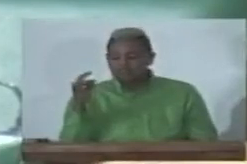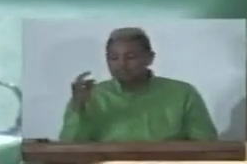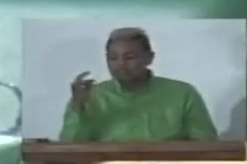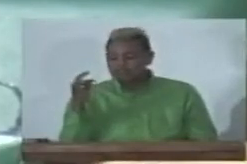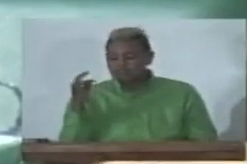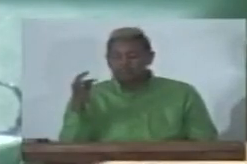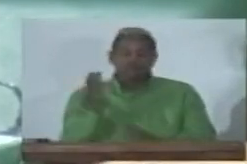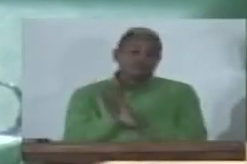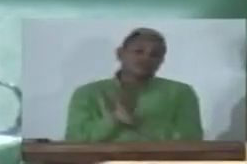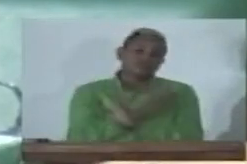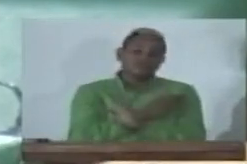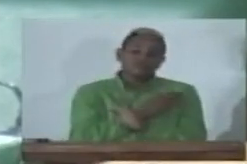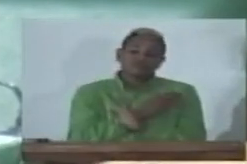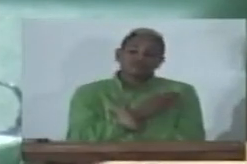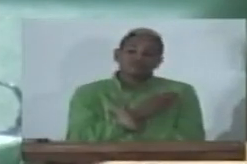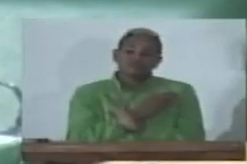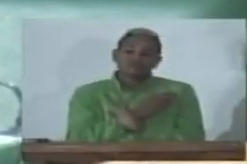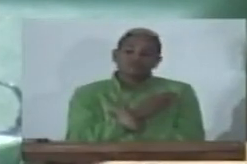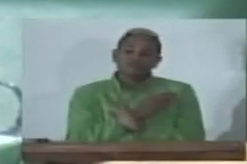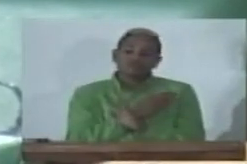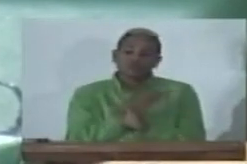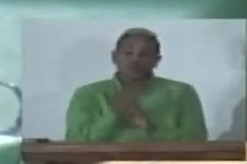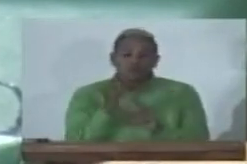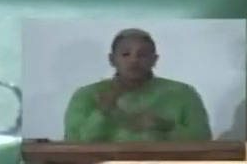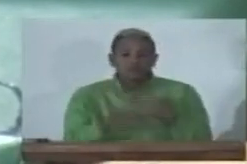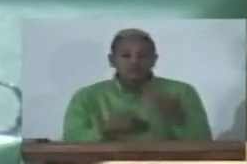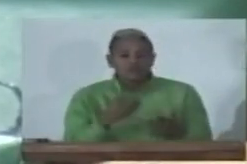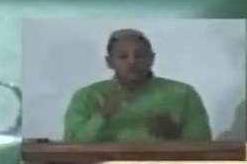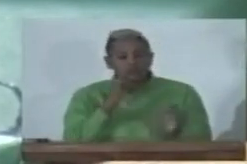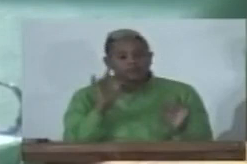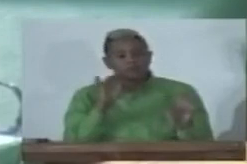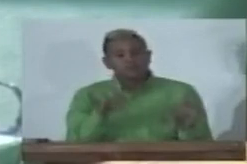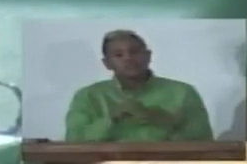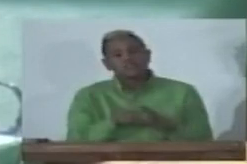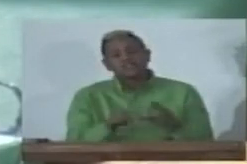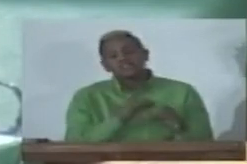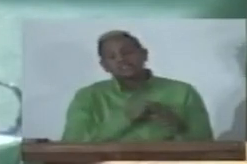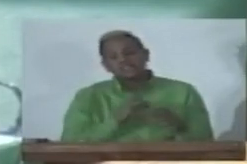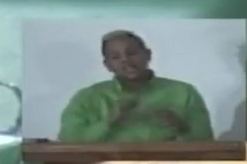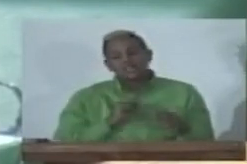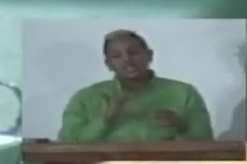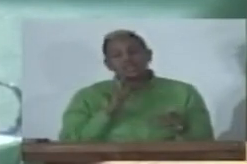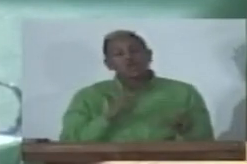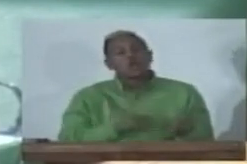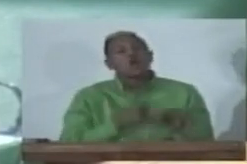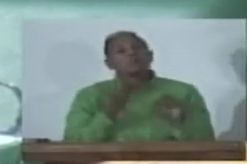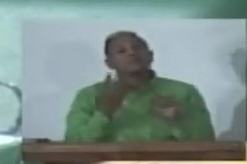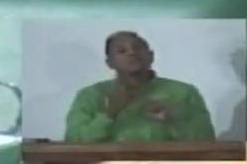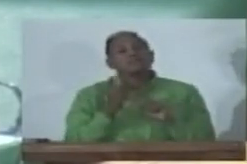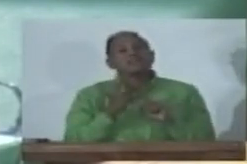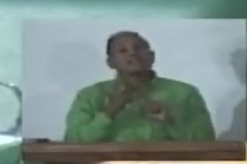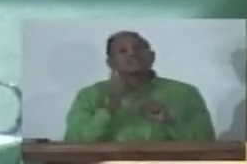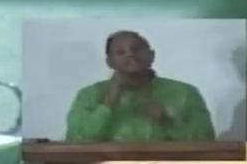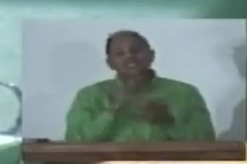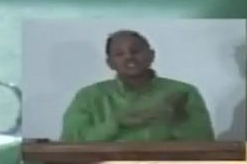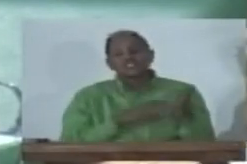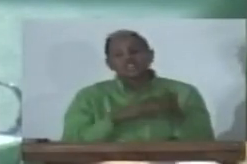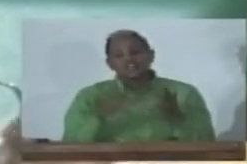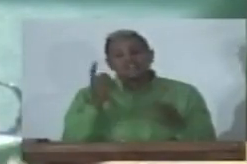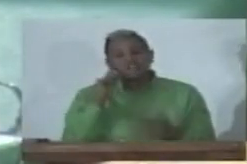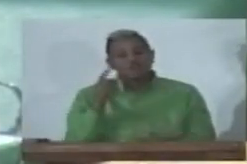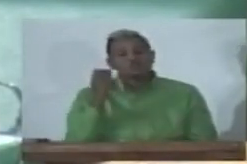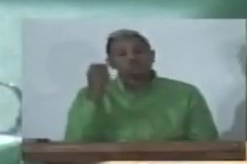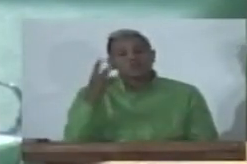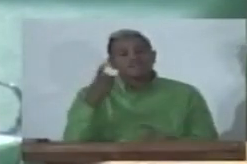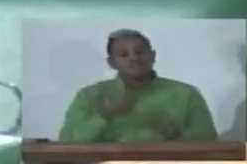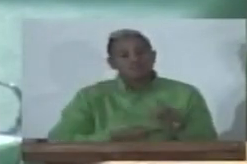so hence the alacrity with which we are putting it to the Senate. The commencement date was scheduled for 12